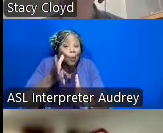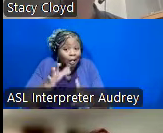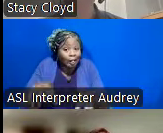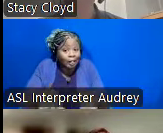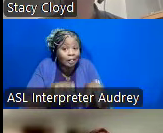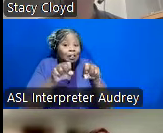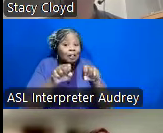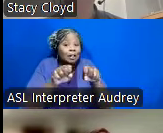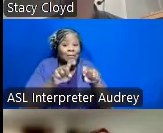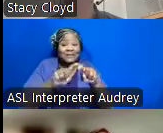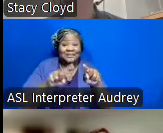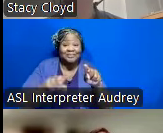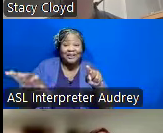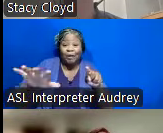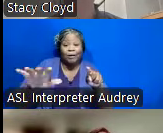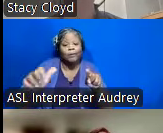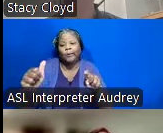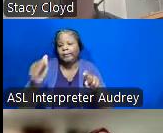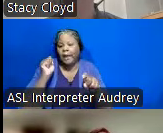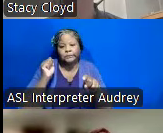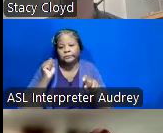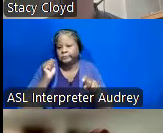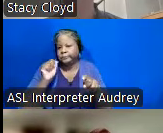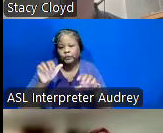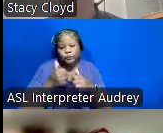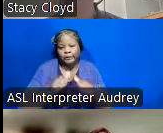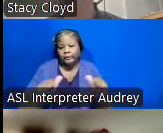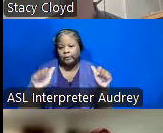someone in a different component absolutely will not. So,